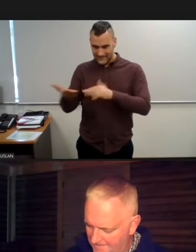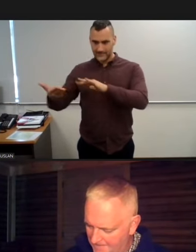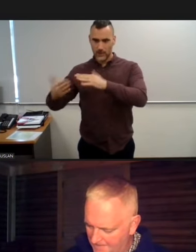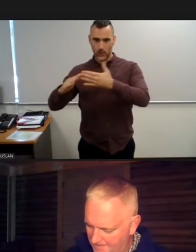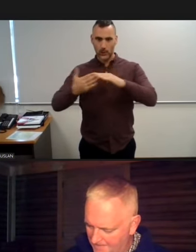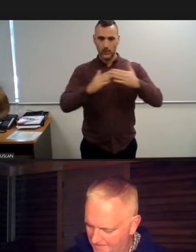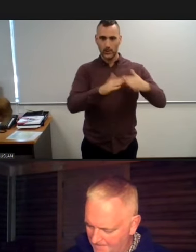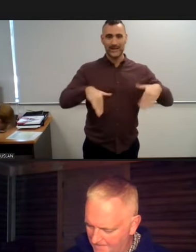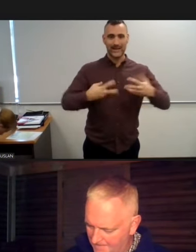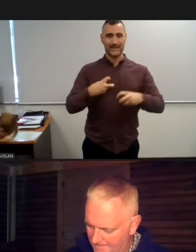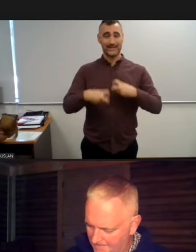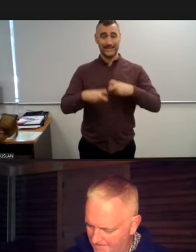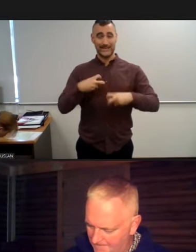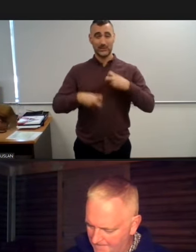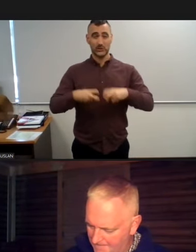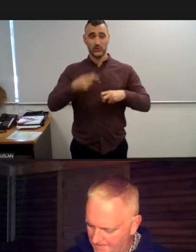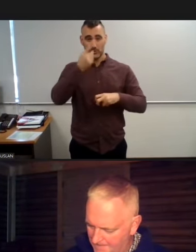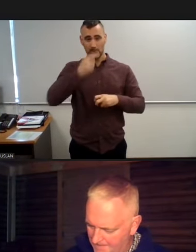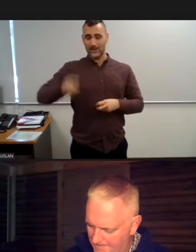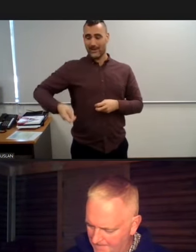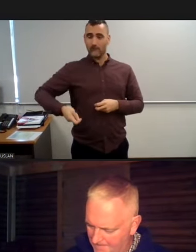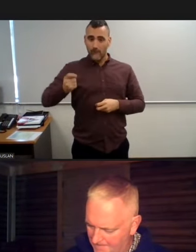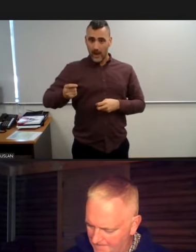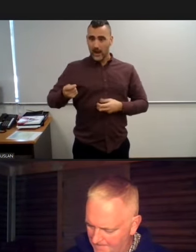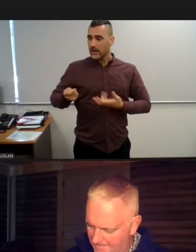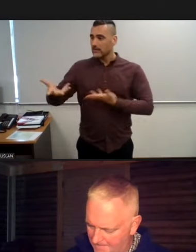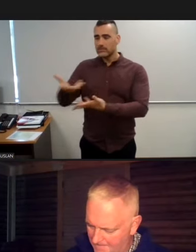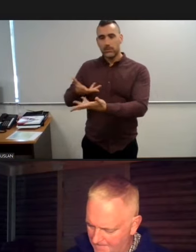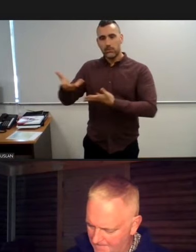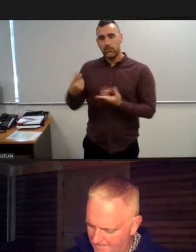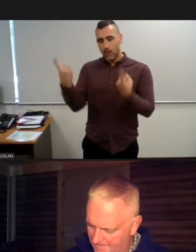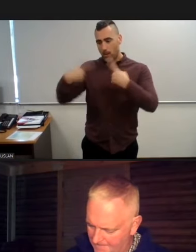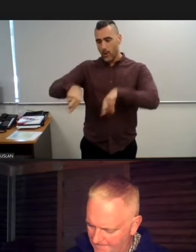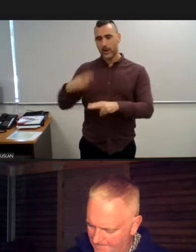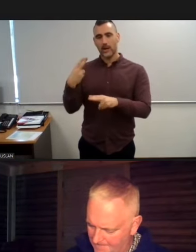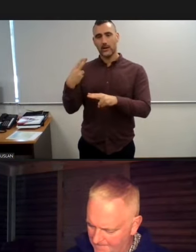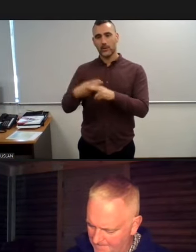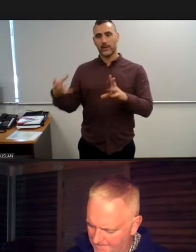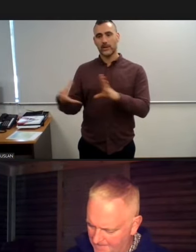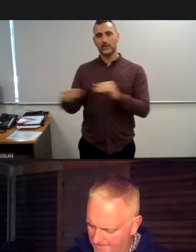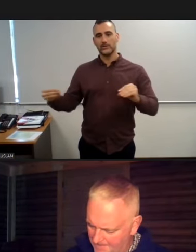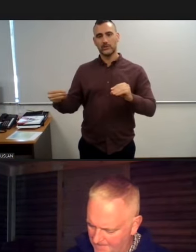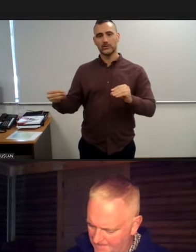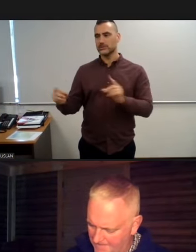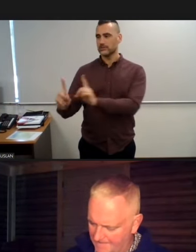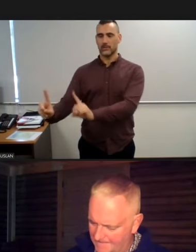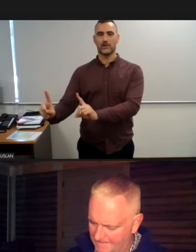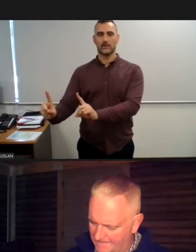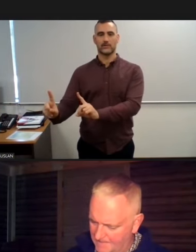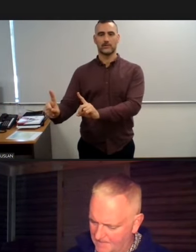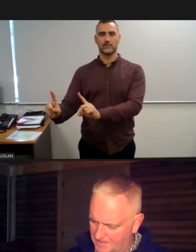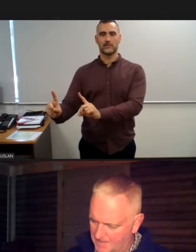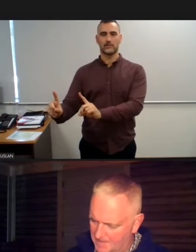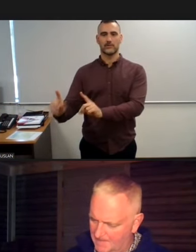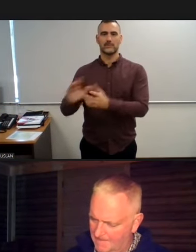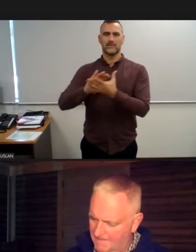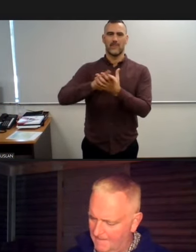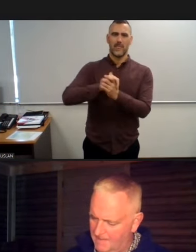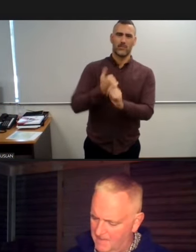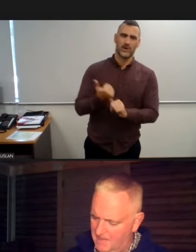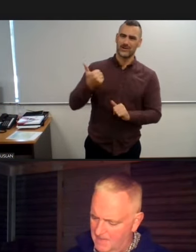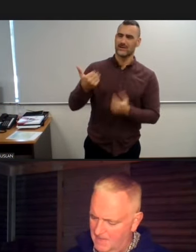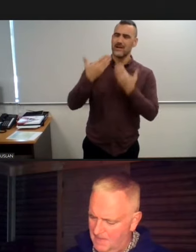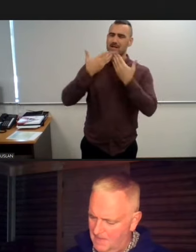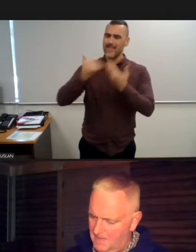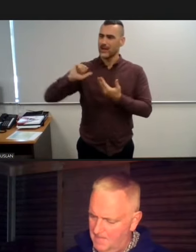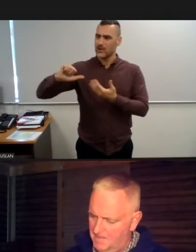arise really quickly with the team and then work towards what a solution might be. We've just really appreciated the responsiveness and I think the degree